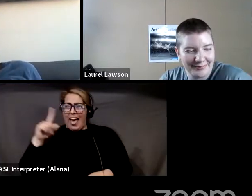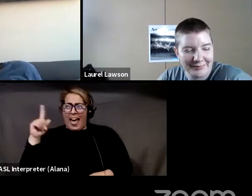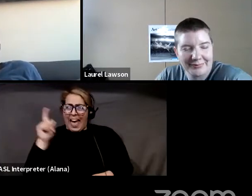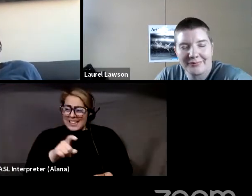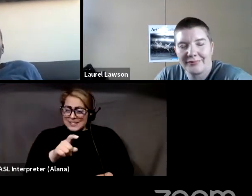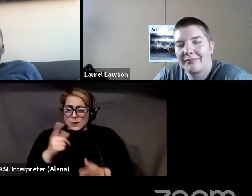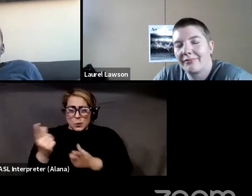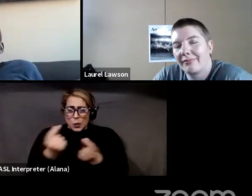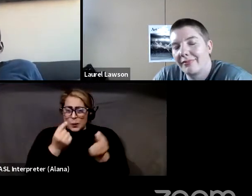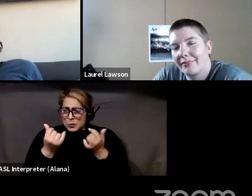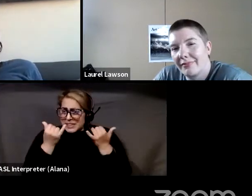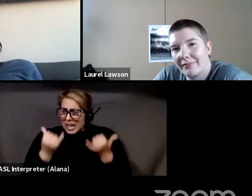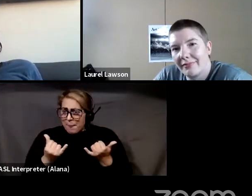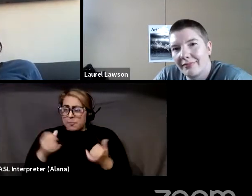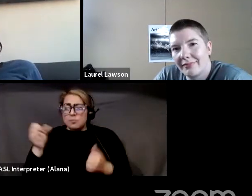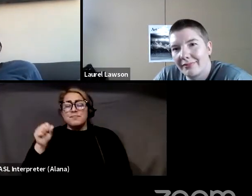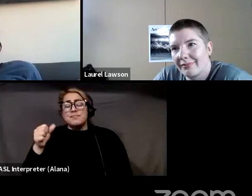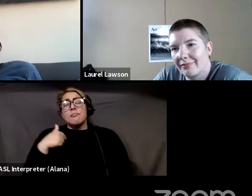Yeah, like